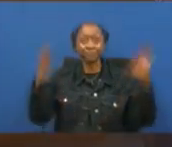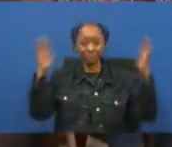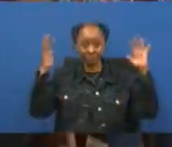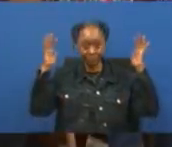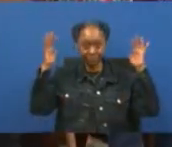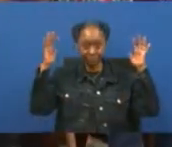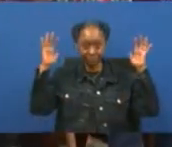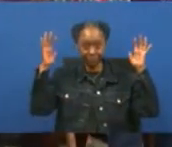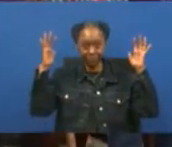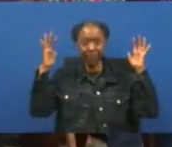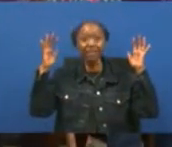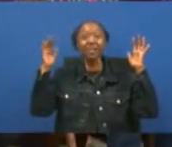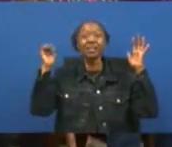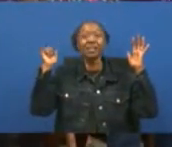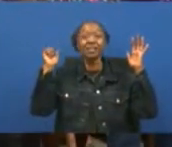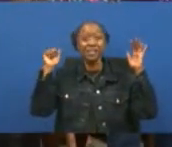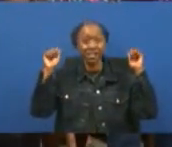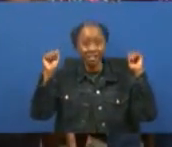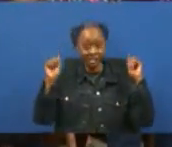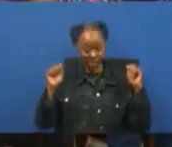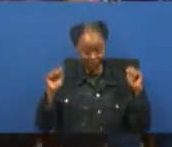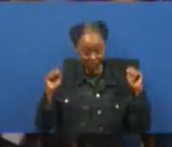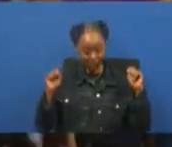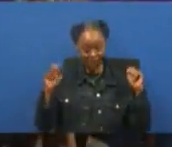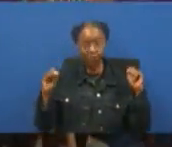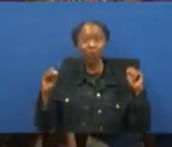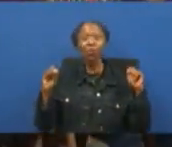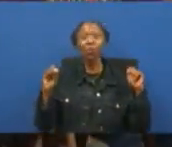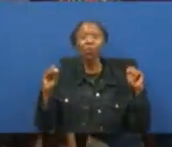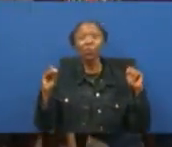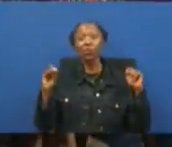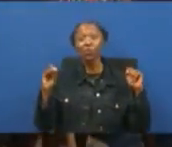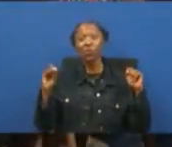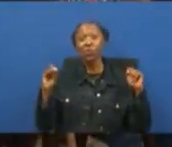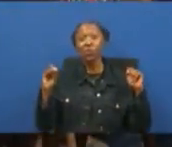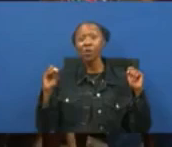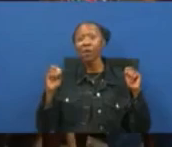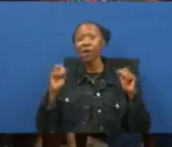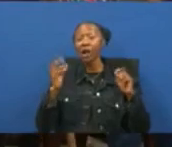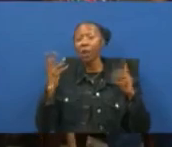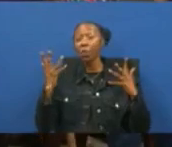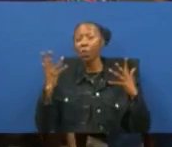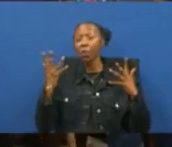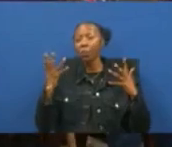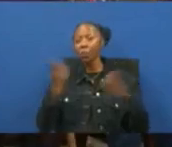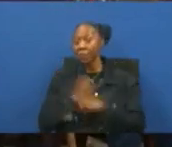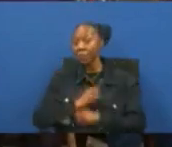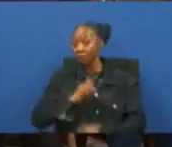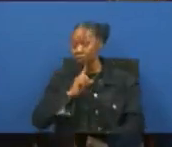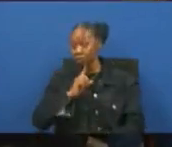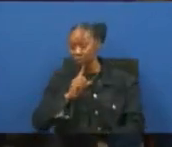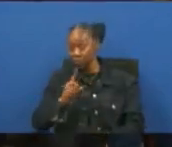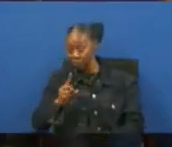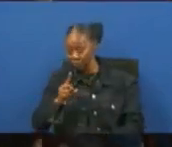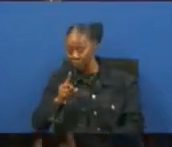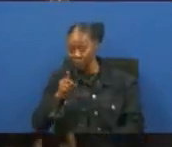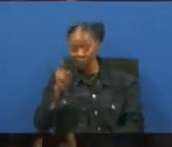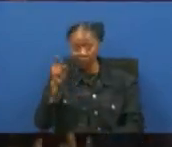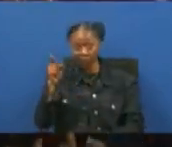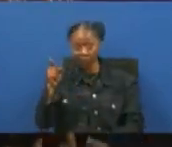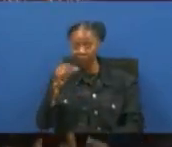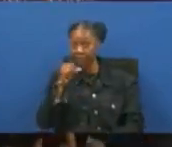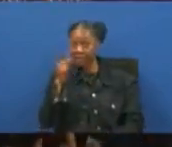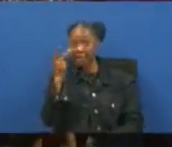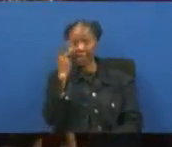And so, get your boot. And so, just to make sure that you all did not